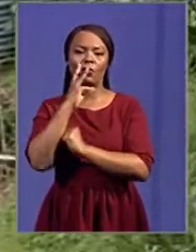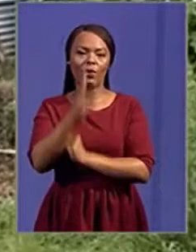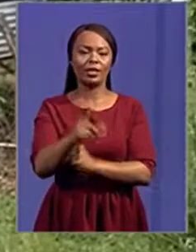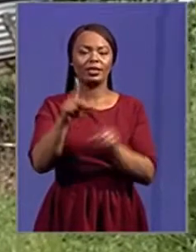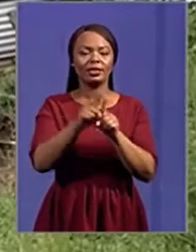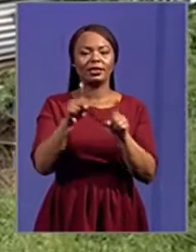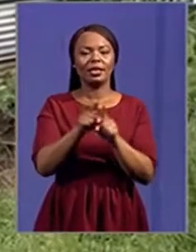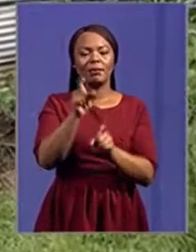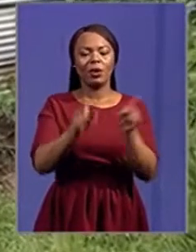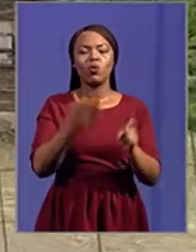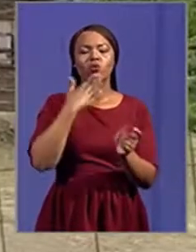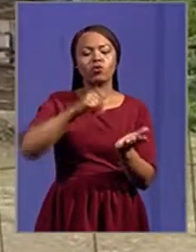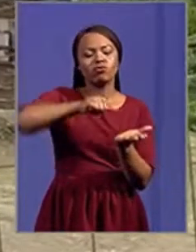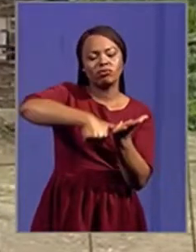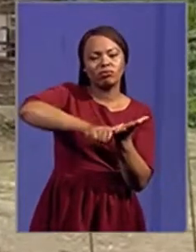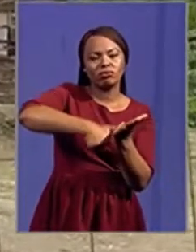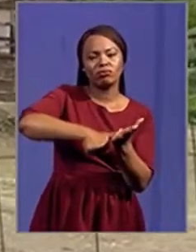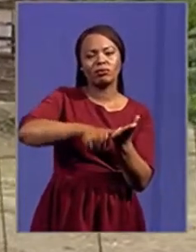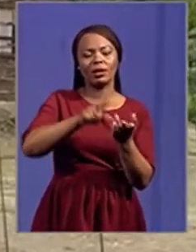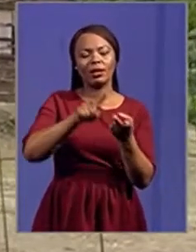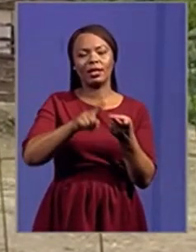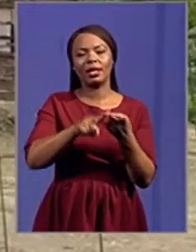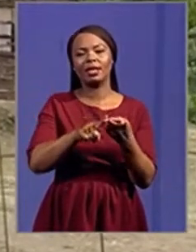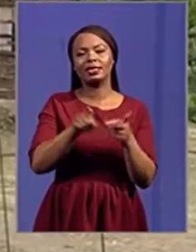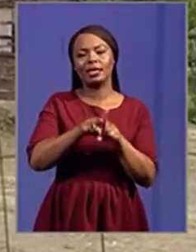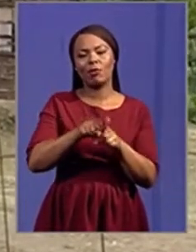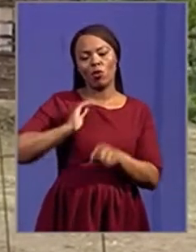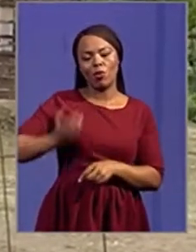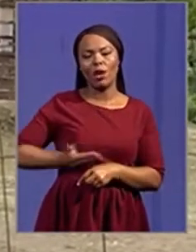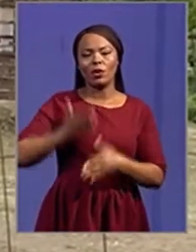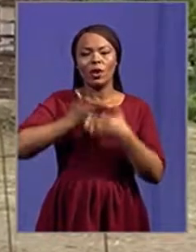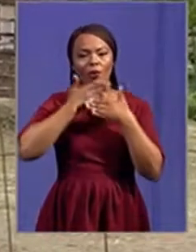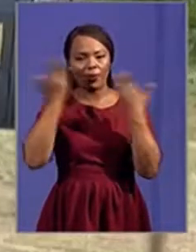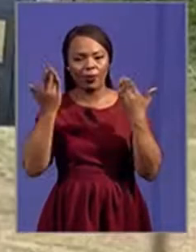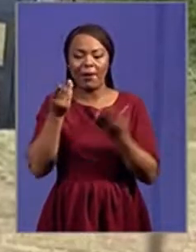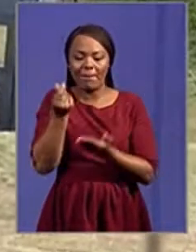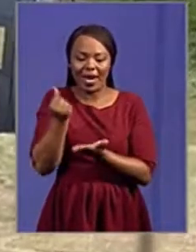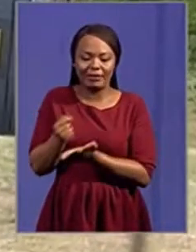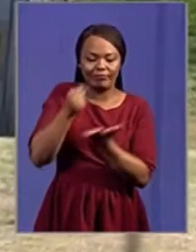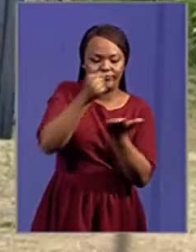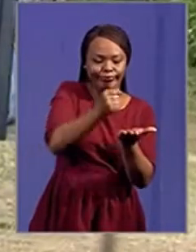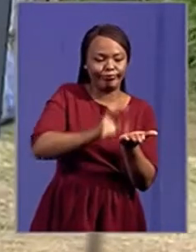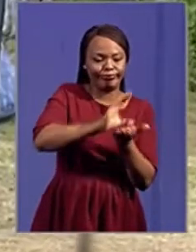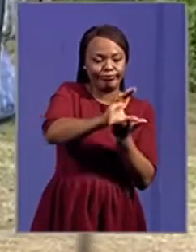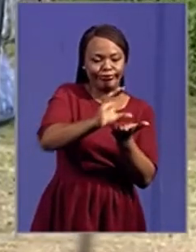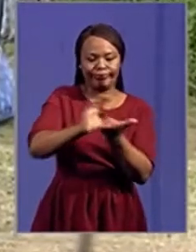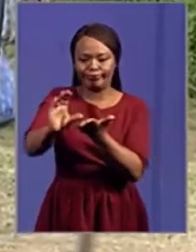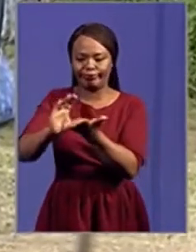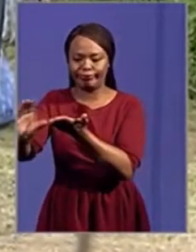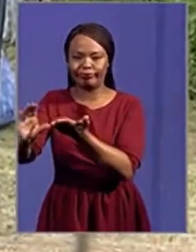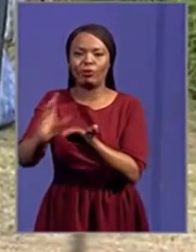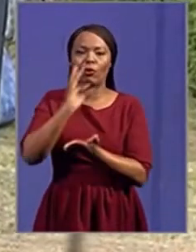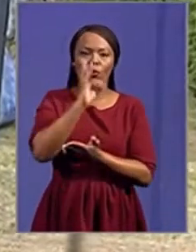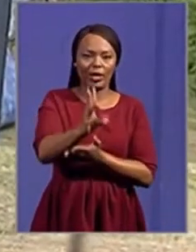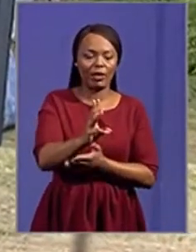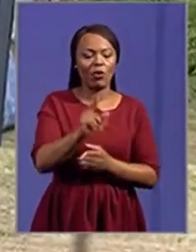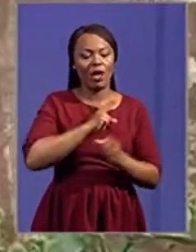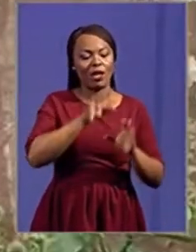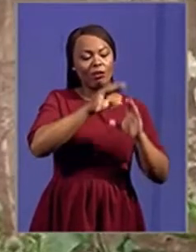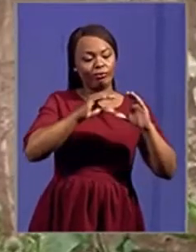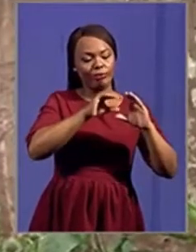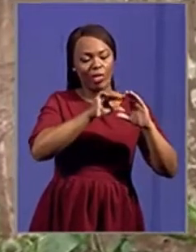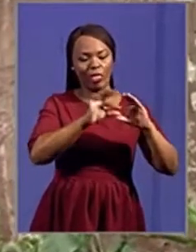ba phelang ka phenšene le basadi ba sa sebetseng. Letona la bodulo porofenseng le re lefapha le latetse melao ya go thonya